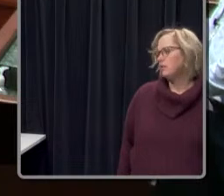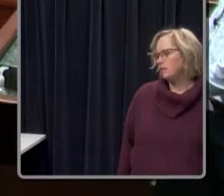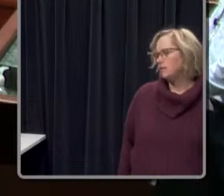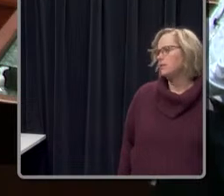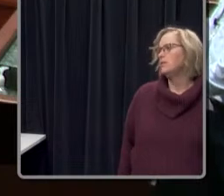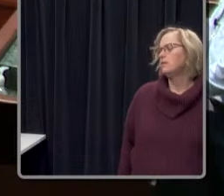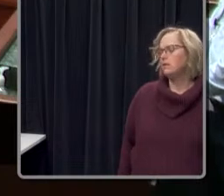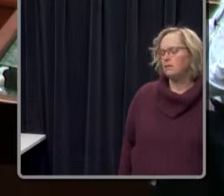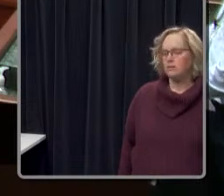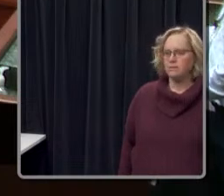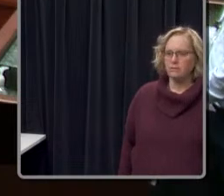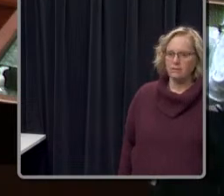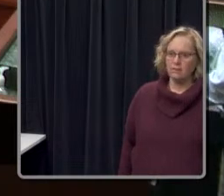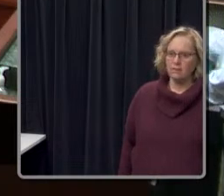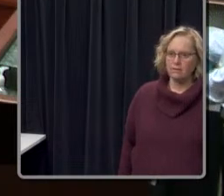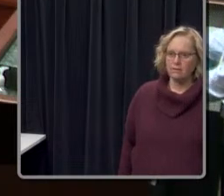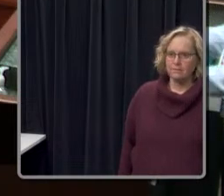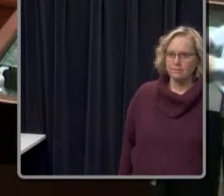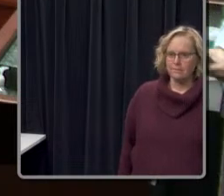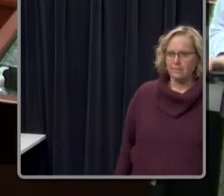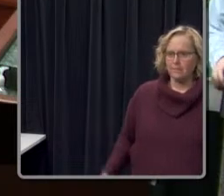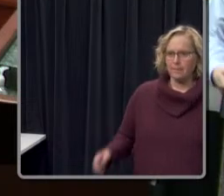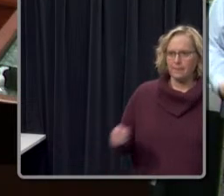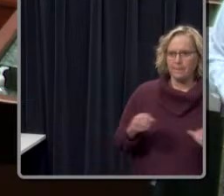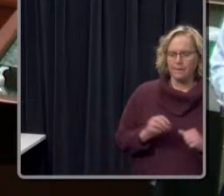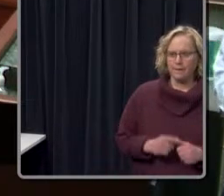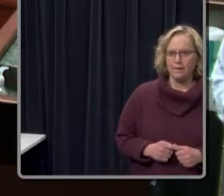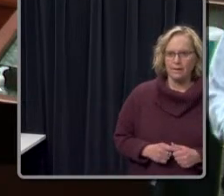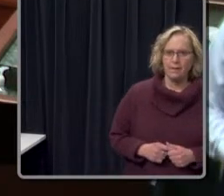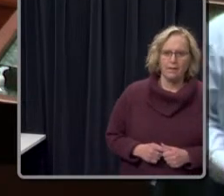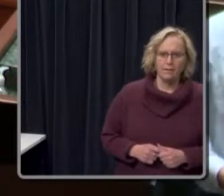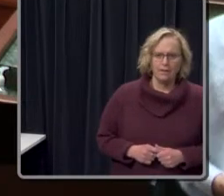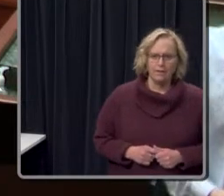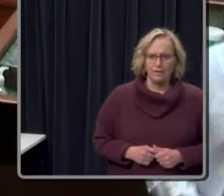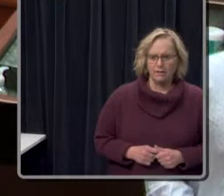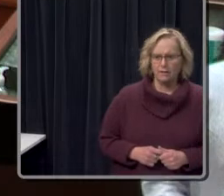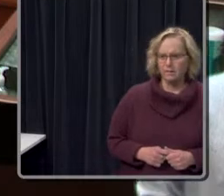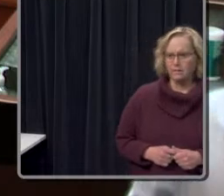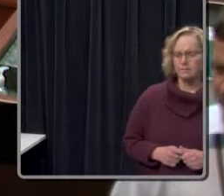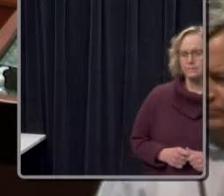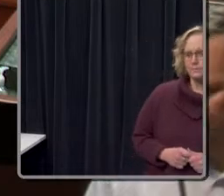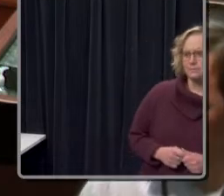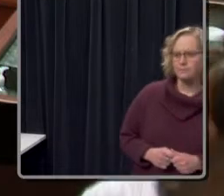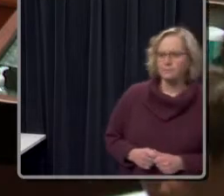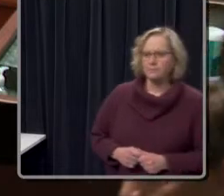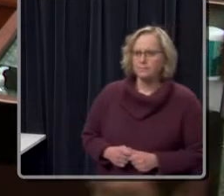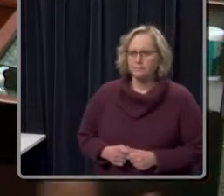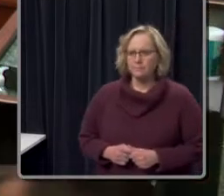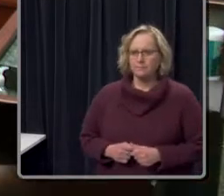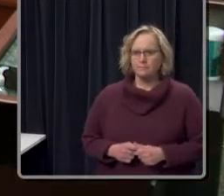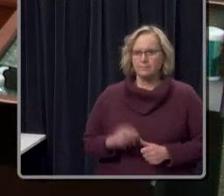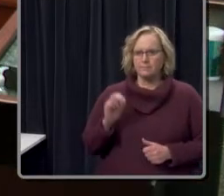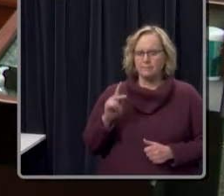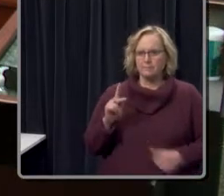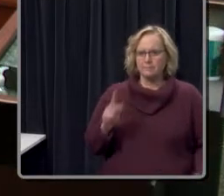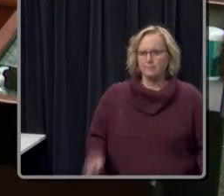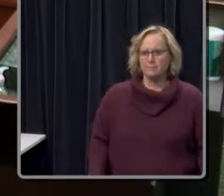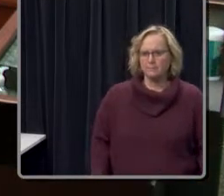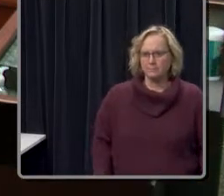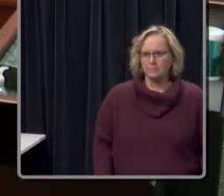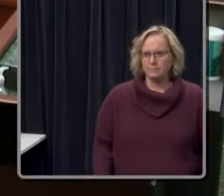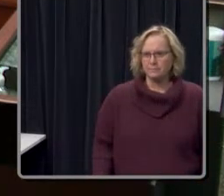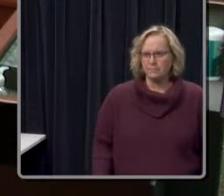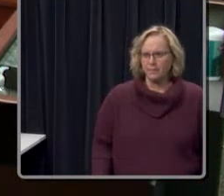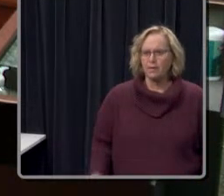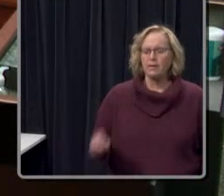Here. Mrs. Felter, Here. Mr. Kuhn, Here. Mrs. Steele, Here. Mr. Wycliffe. Here. And now I